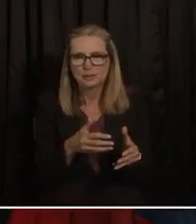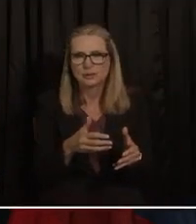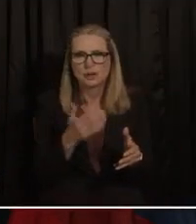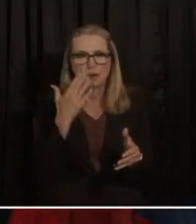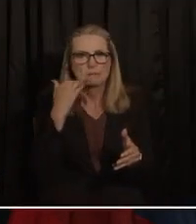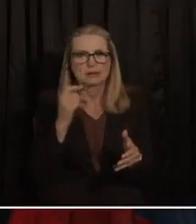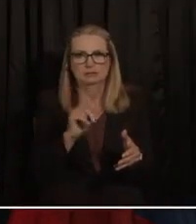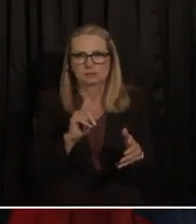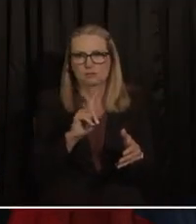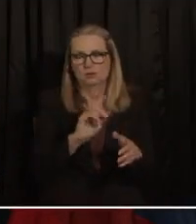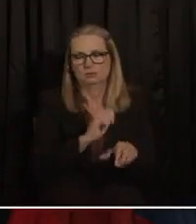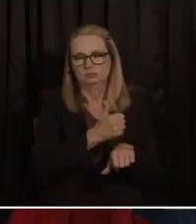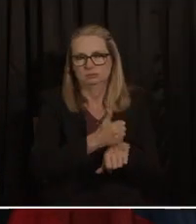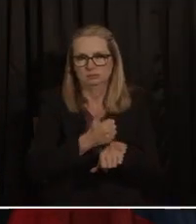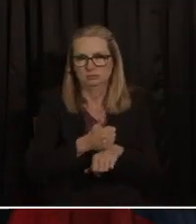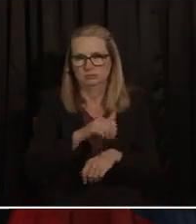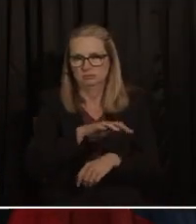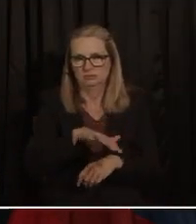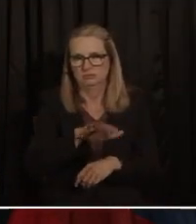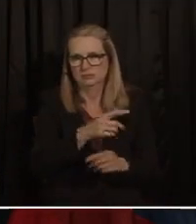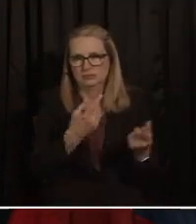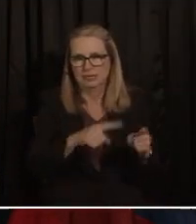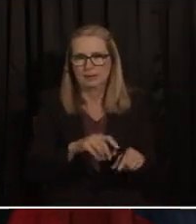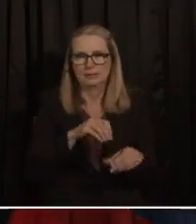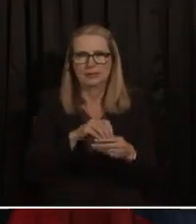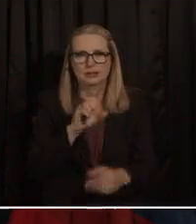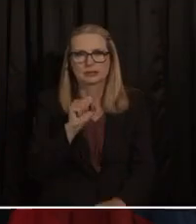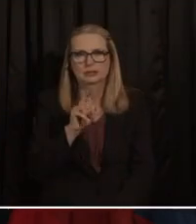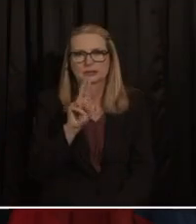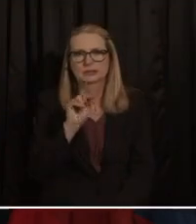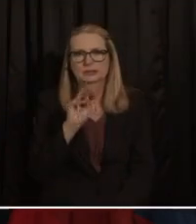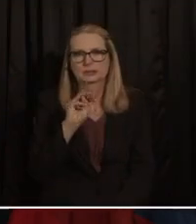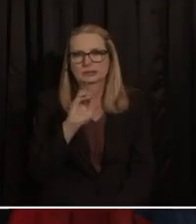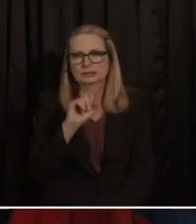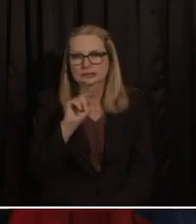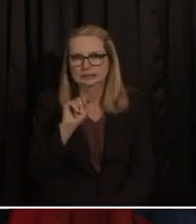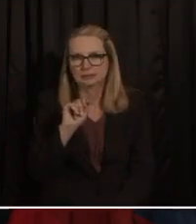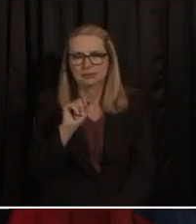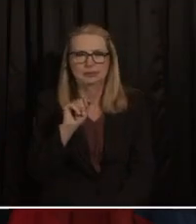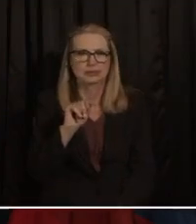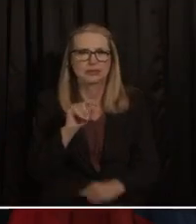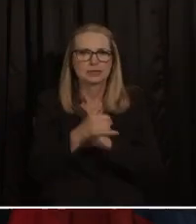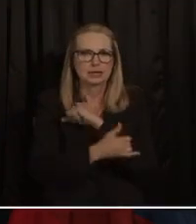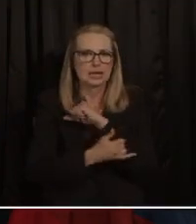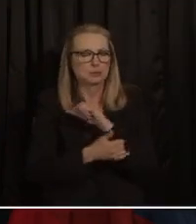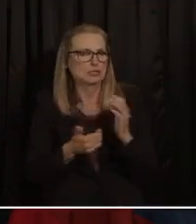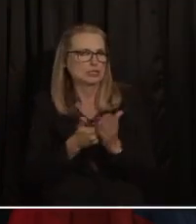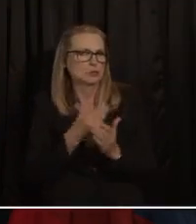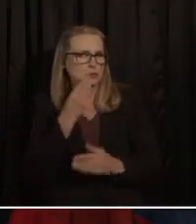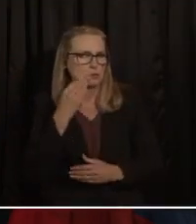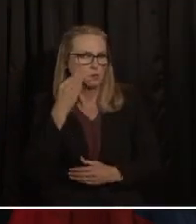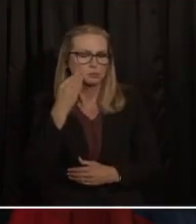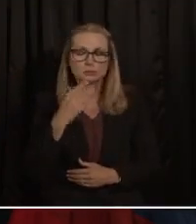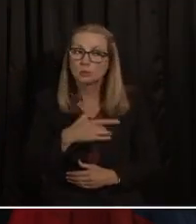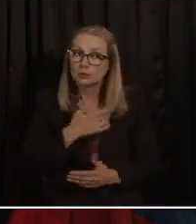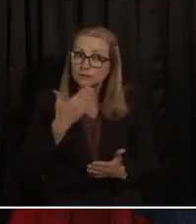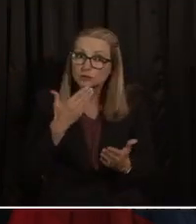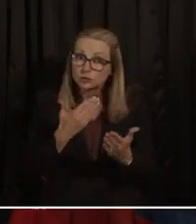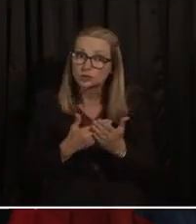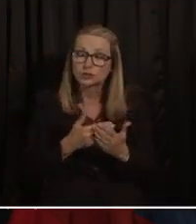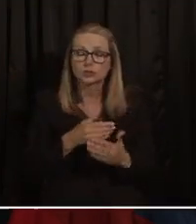its location in Summit County. And fairly close to some homes. But we feel good about that. The